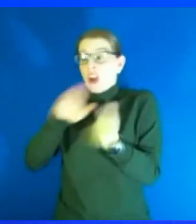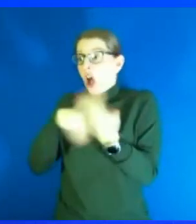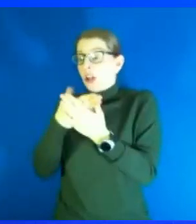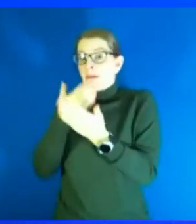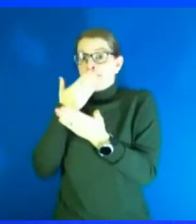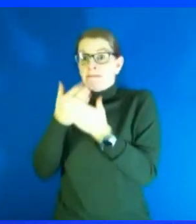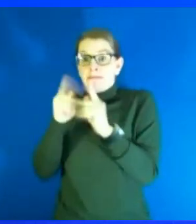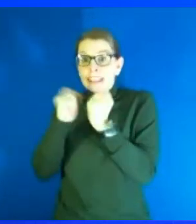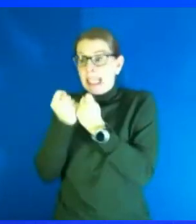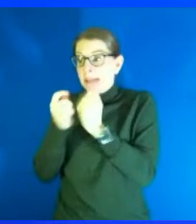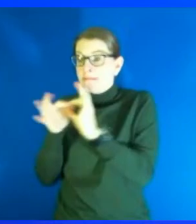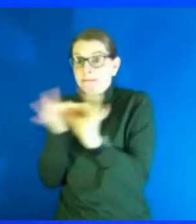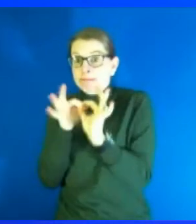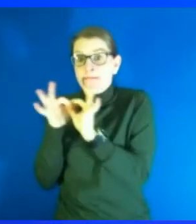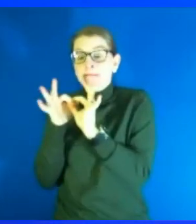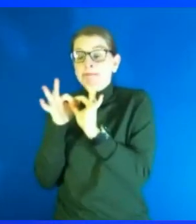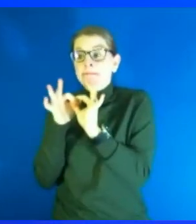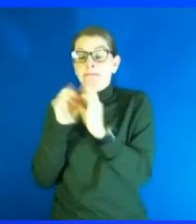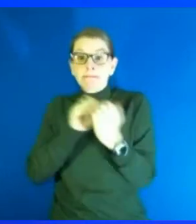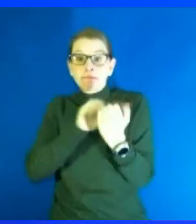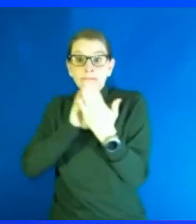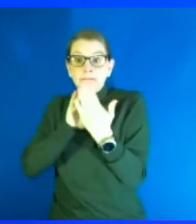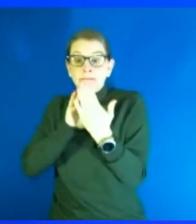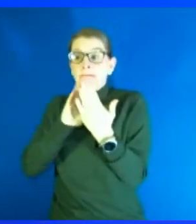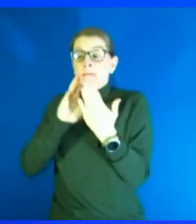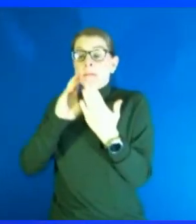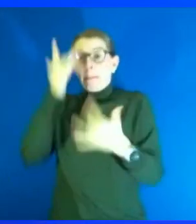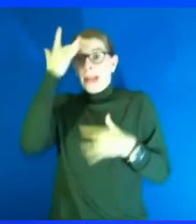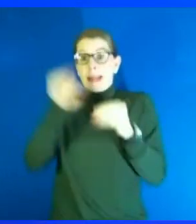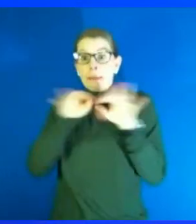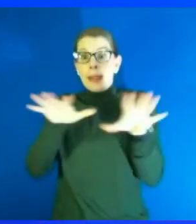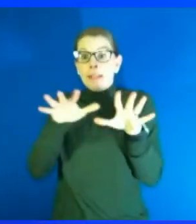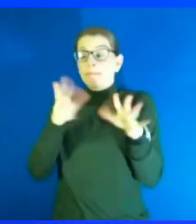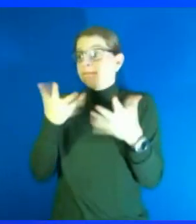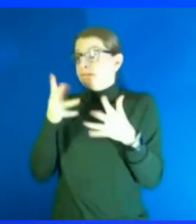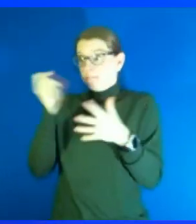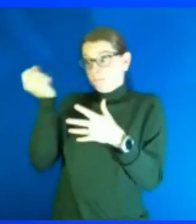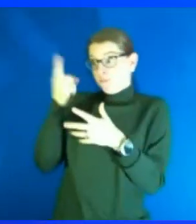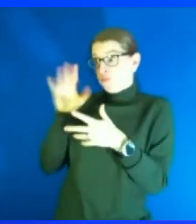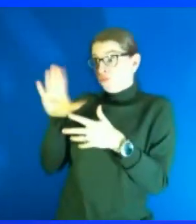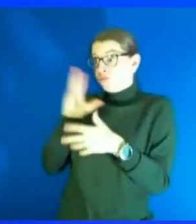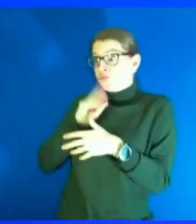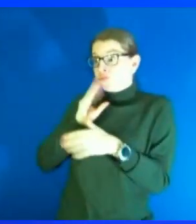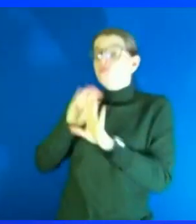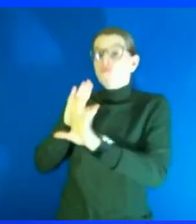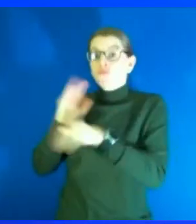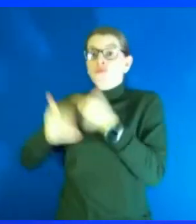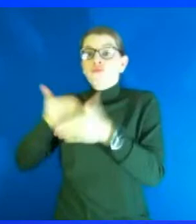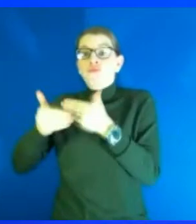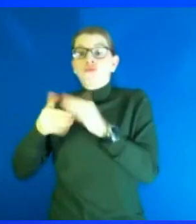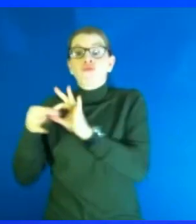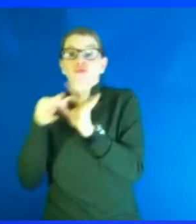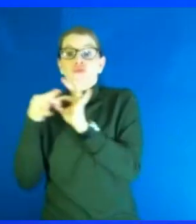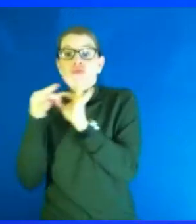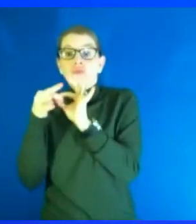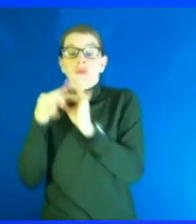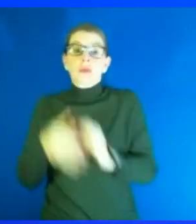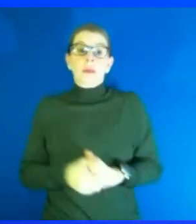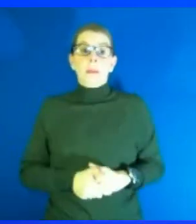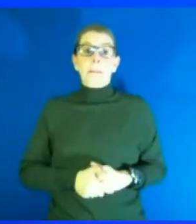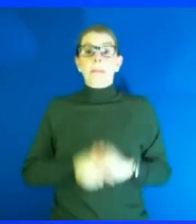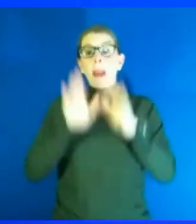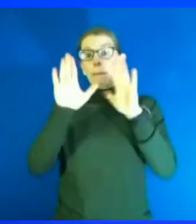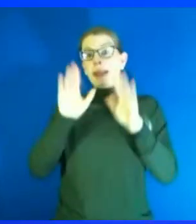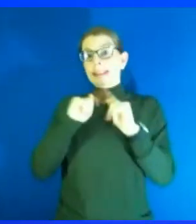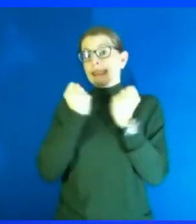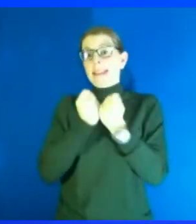front line, working really well with each other. We all understand what the other one's going through, and so I think just having this amazing team is really